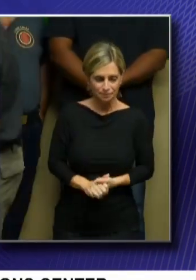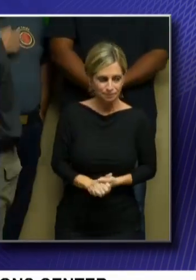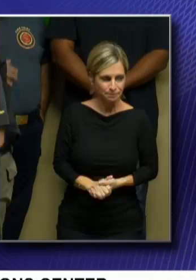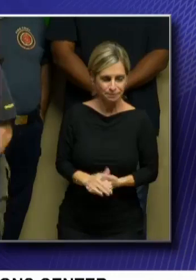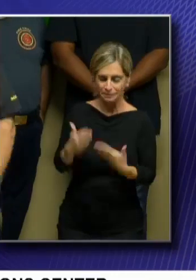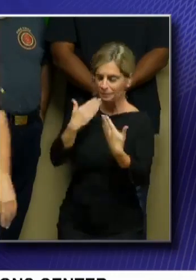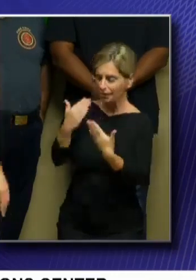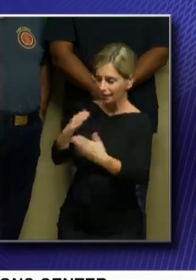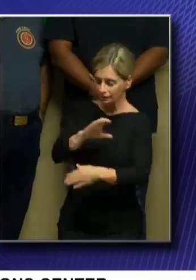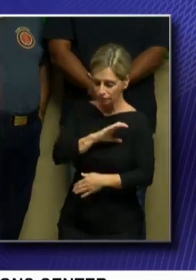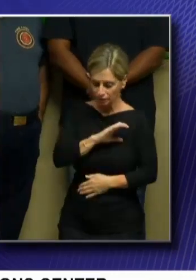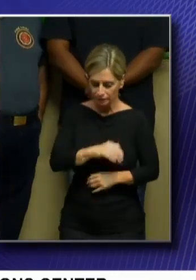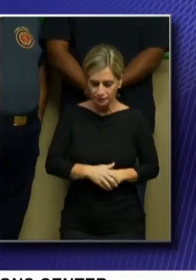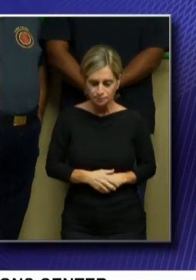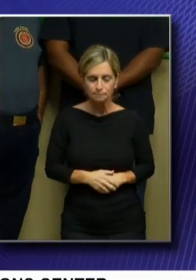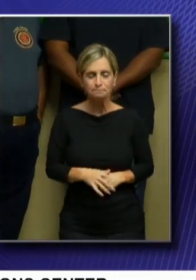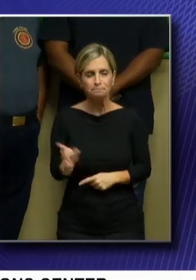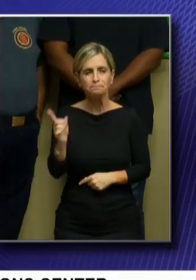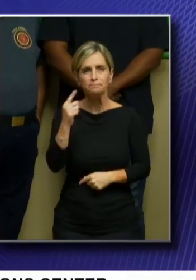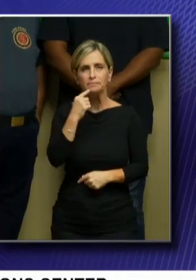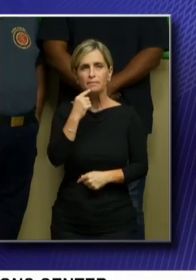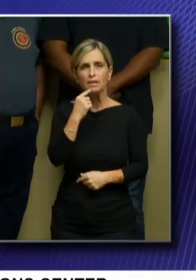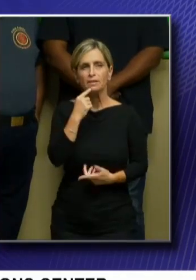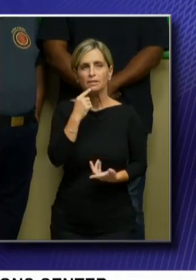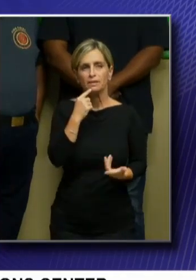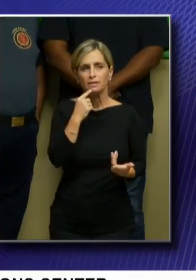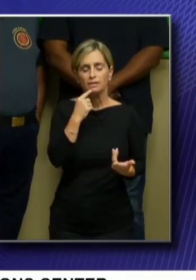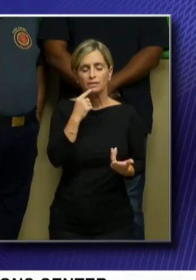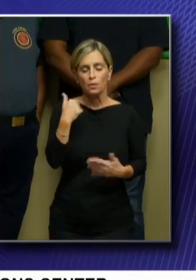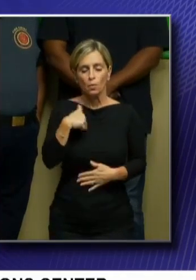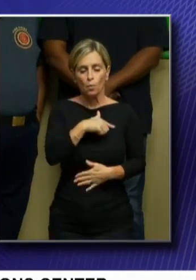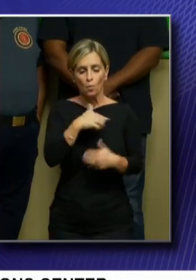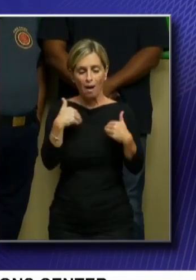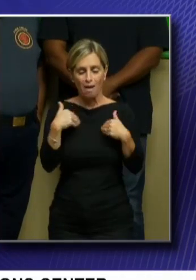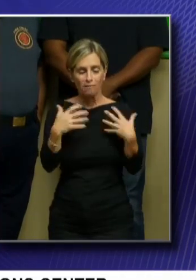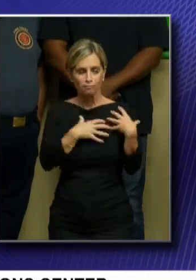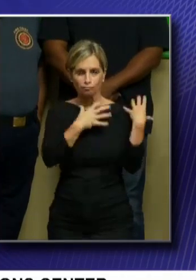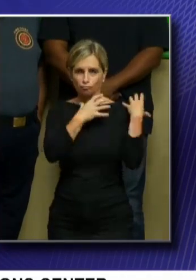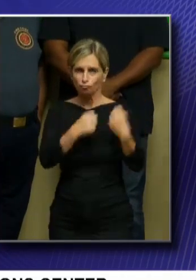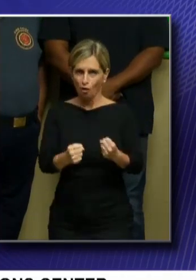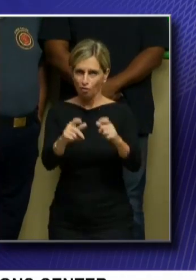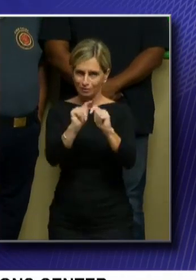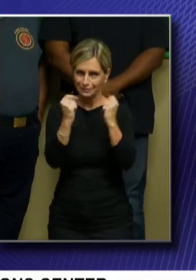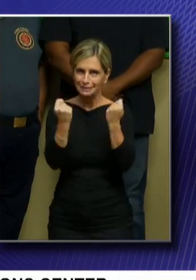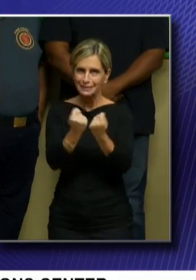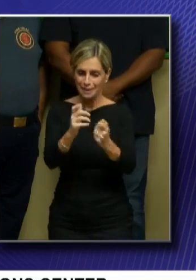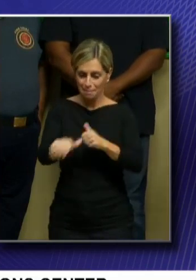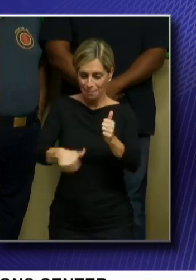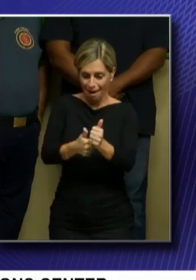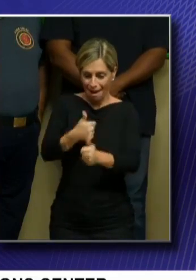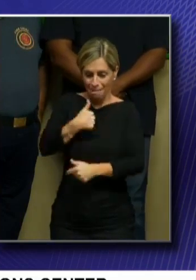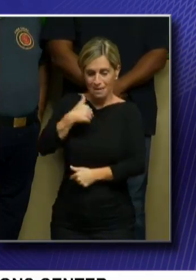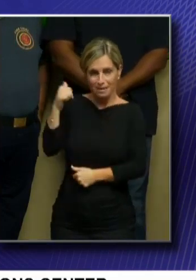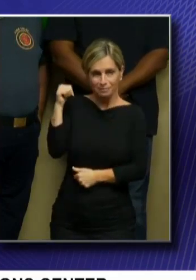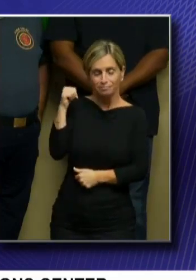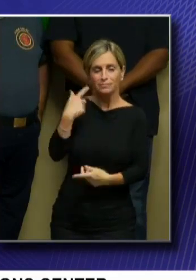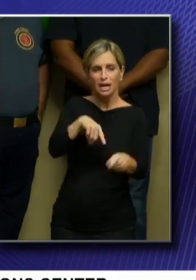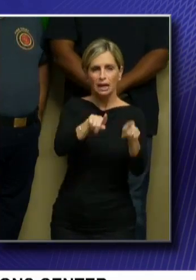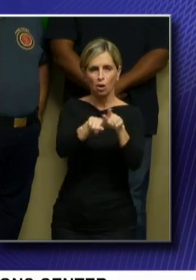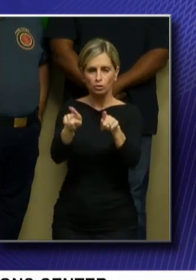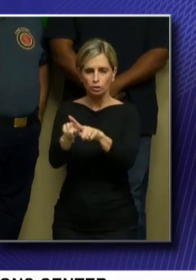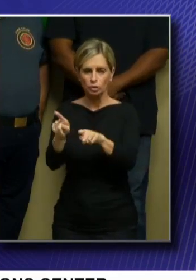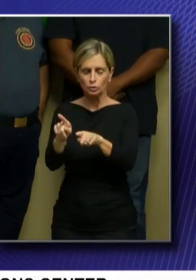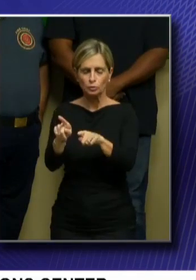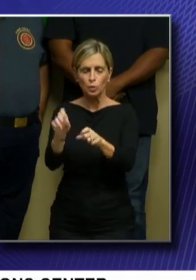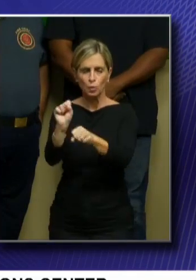Thank you, Sheriff. As you mentioned, we have a strong team, not only behind me, but working in the Emergency Operations